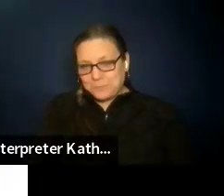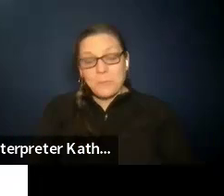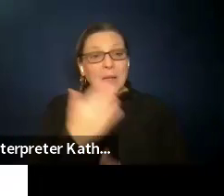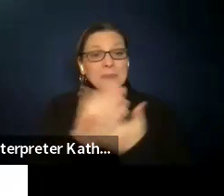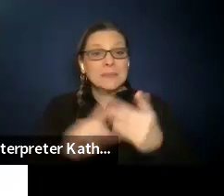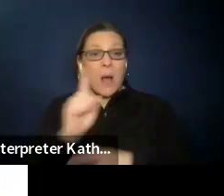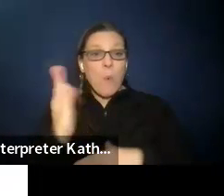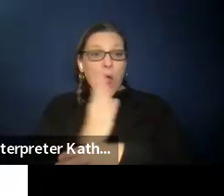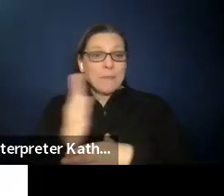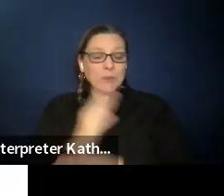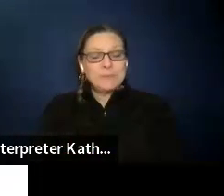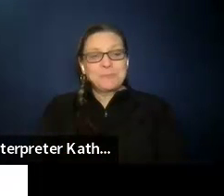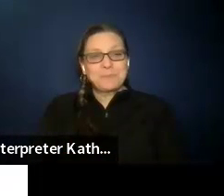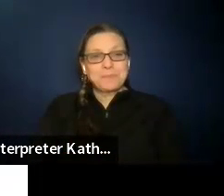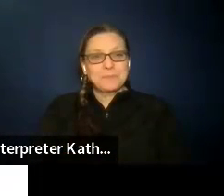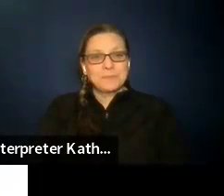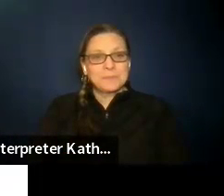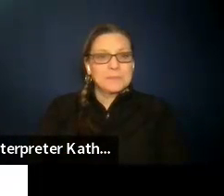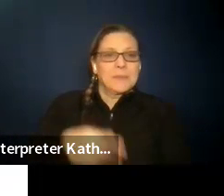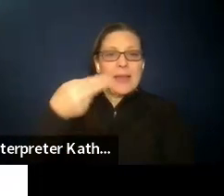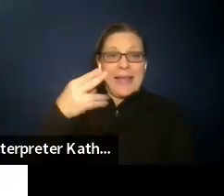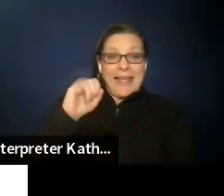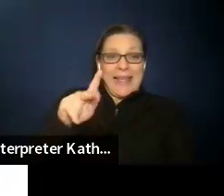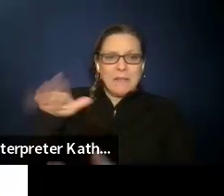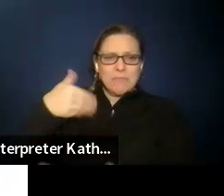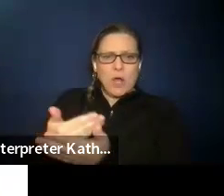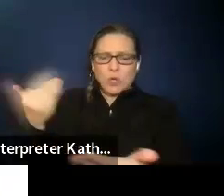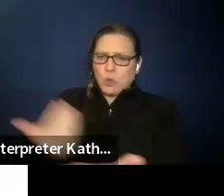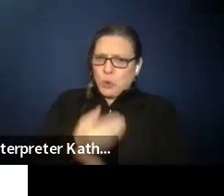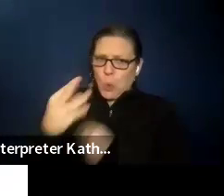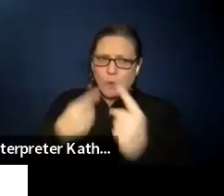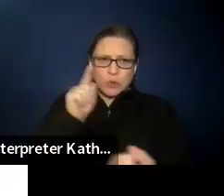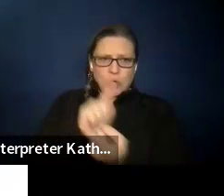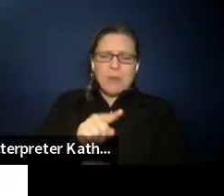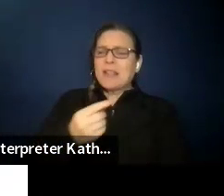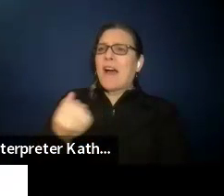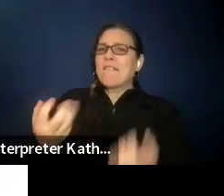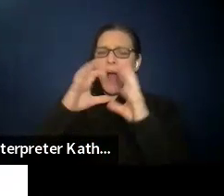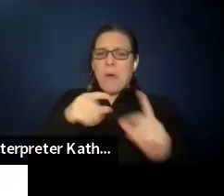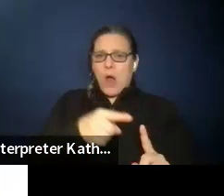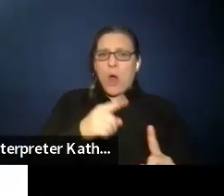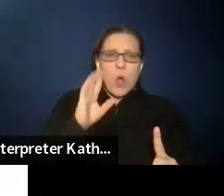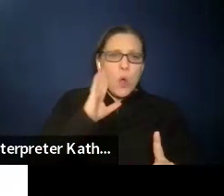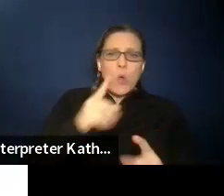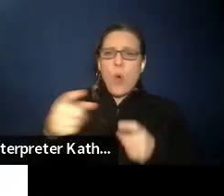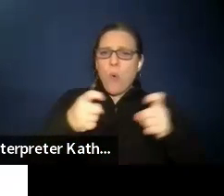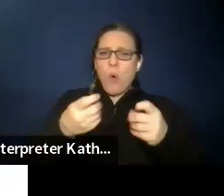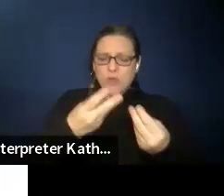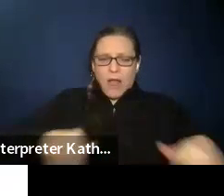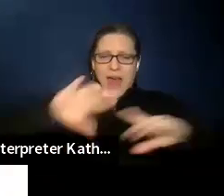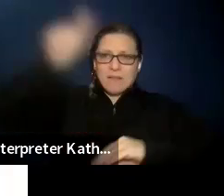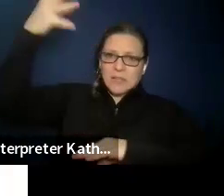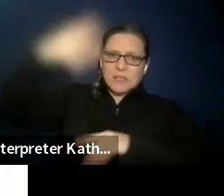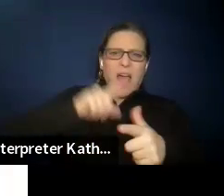Somewhere in between. Pink has landed in a new world. First, she meets Fireball, a red creature who rules the land of sunshine. Then she